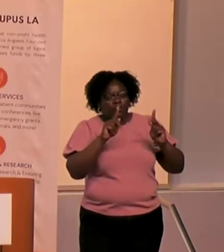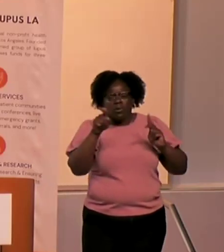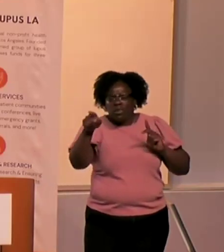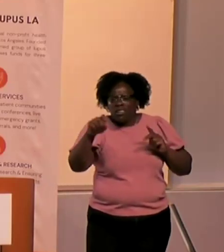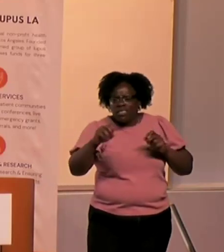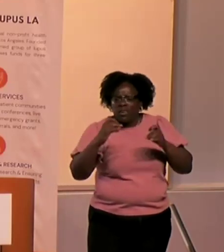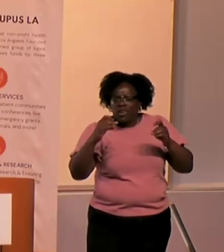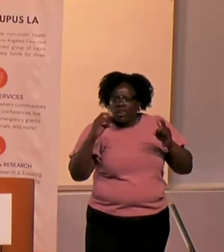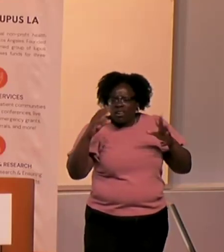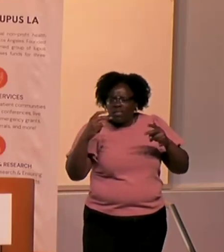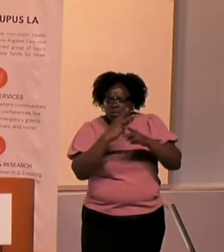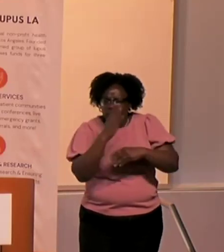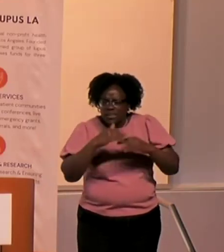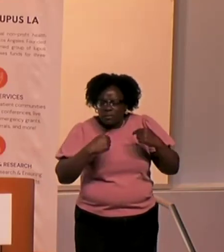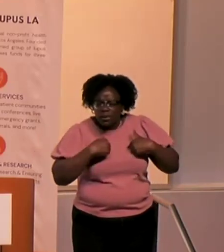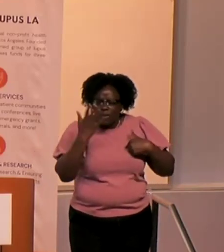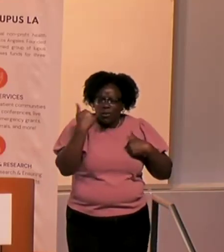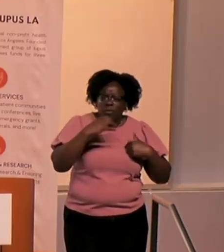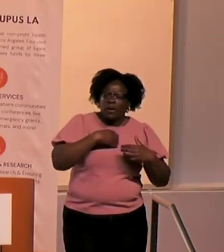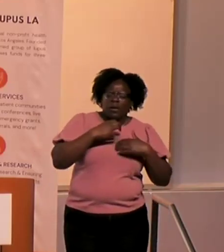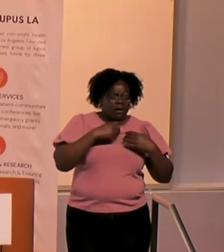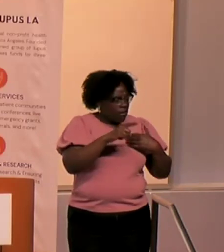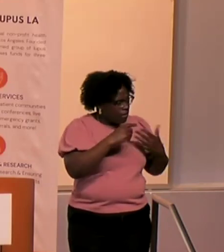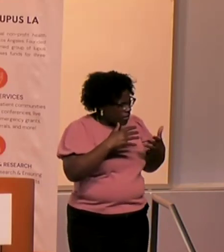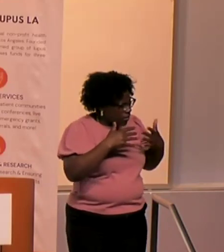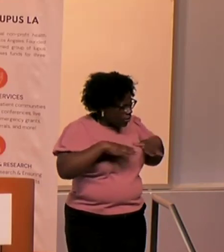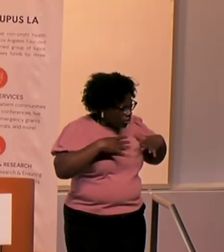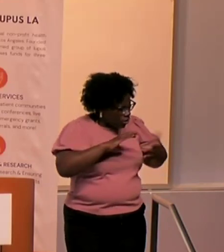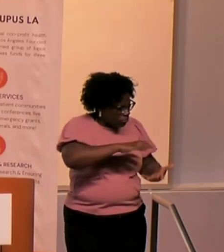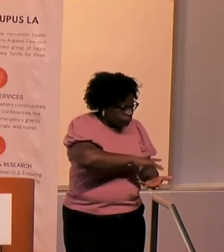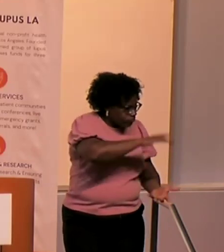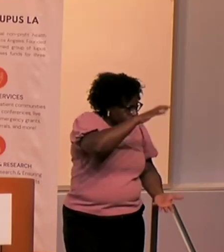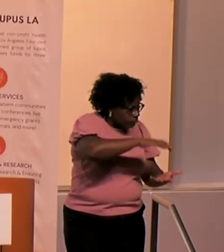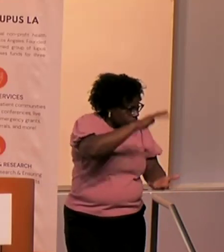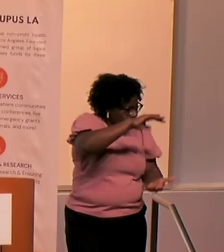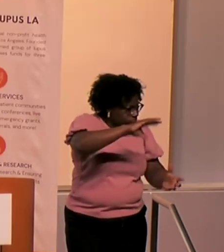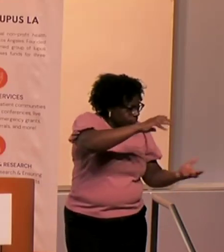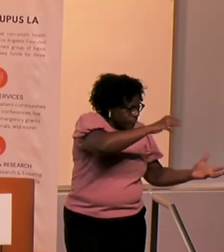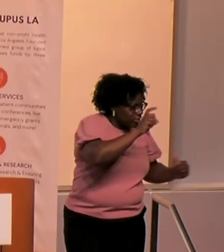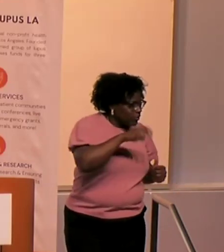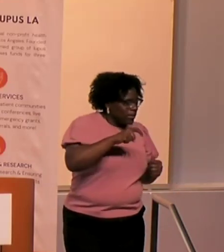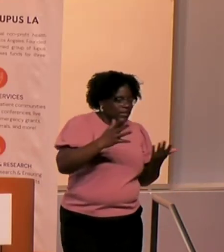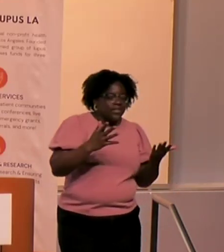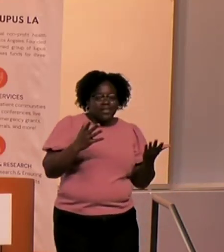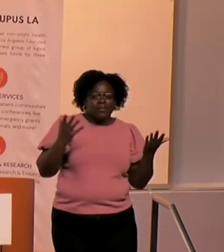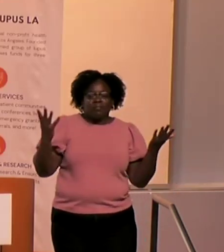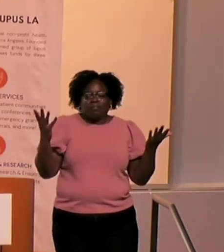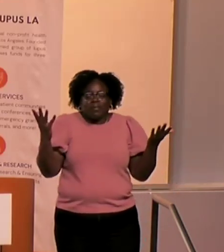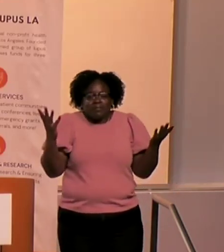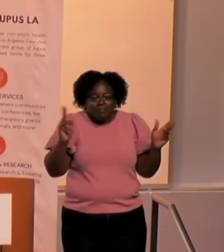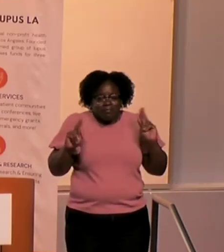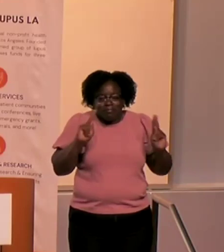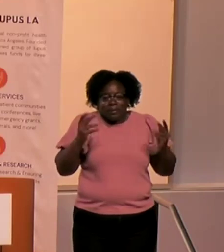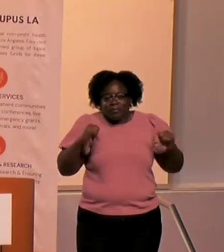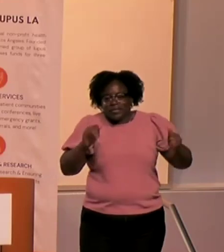is, or there's so much laundry I should be doing, but everyone will live with my laundry sitting there.